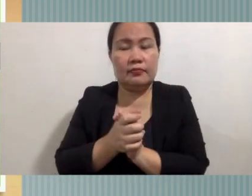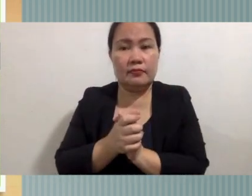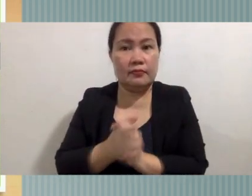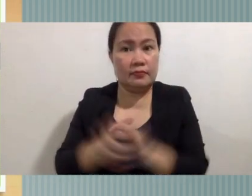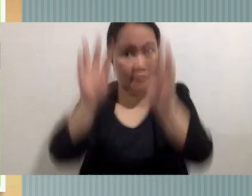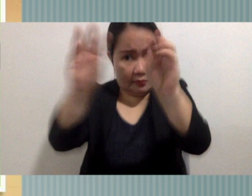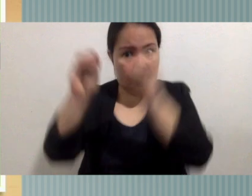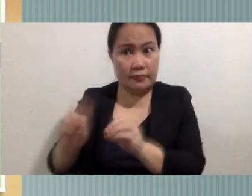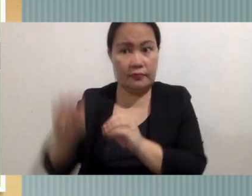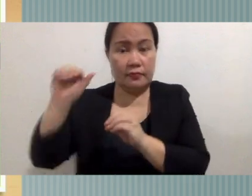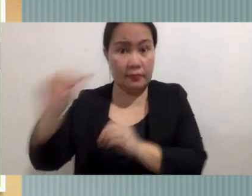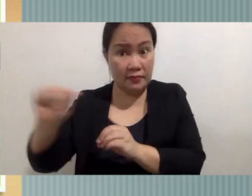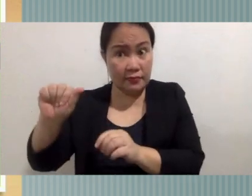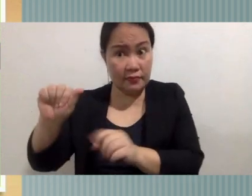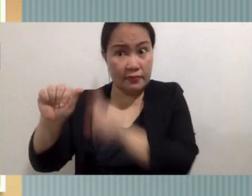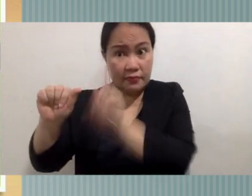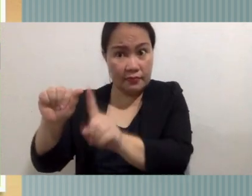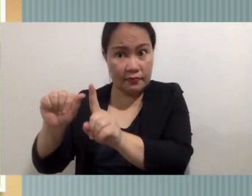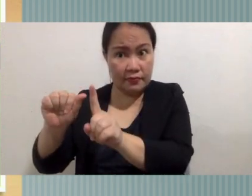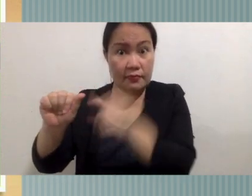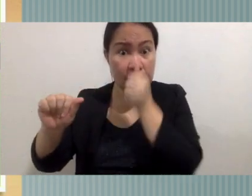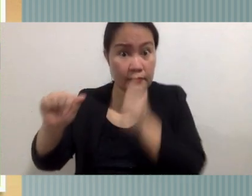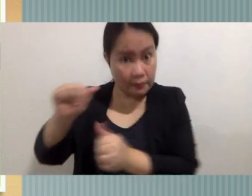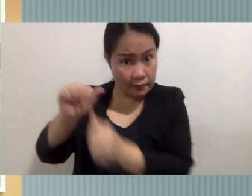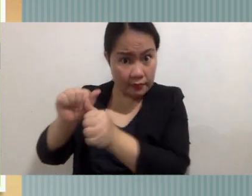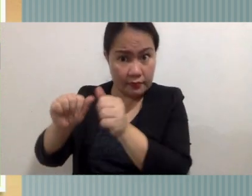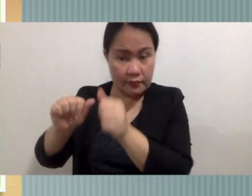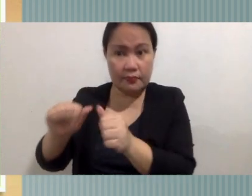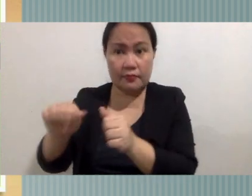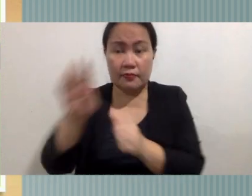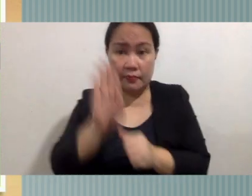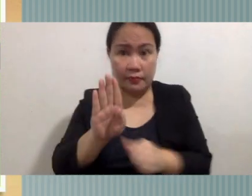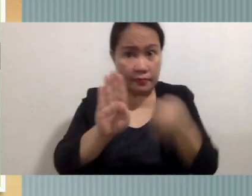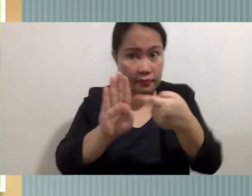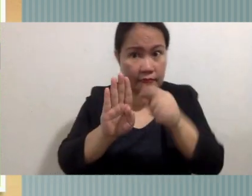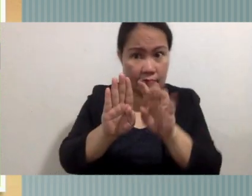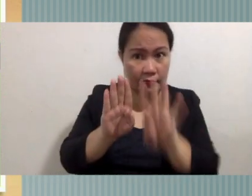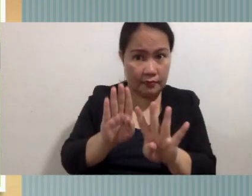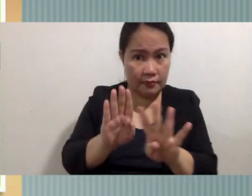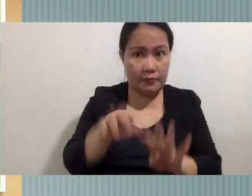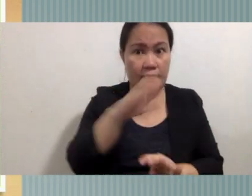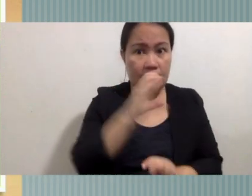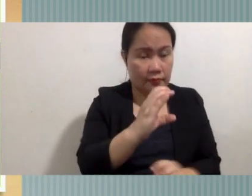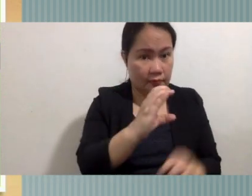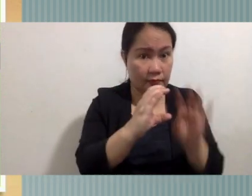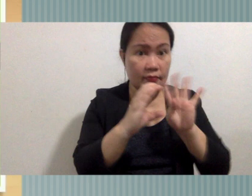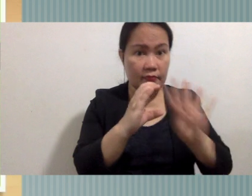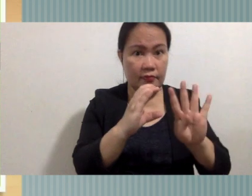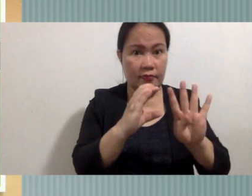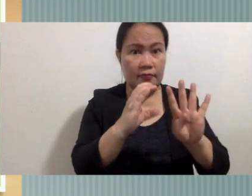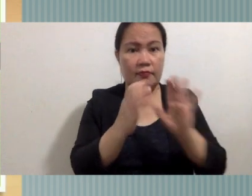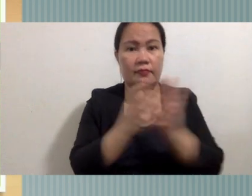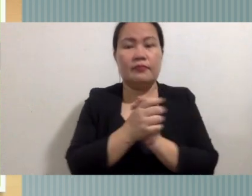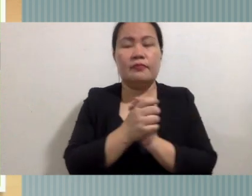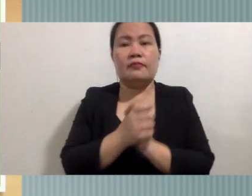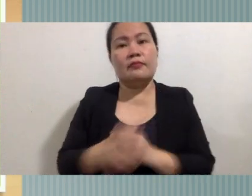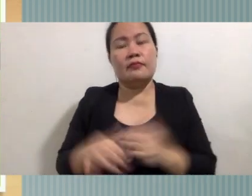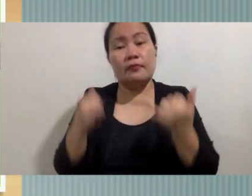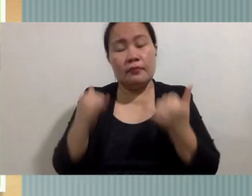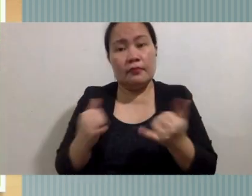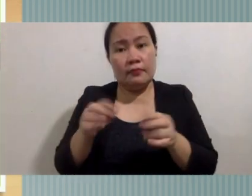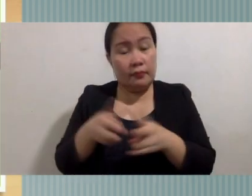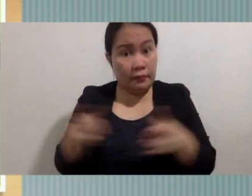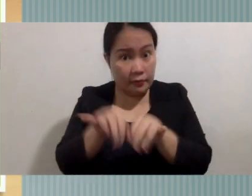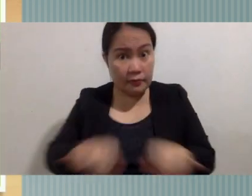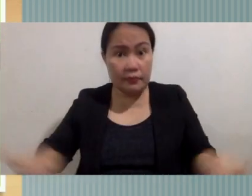equal to 0. So, we will have a is equal to 1, b is equal to negative 4, c is equal to